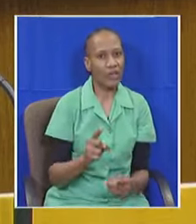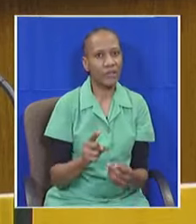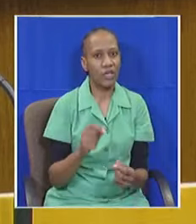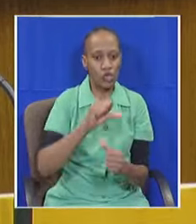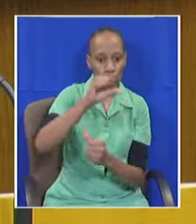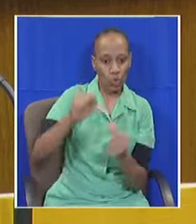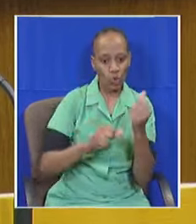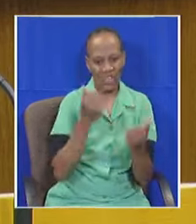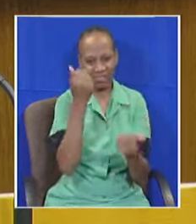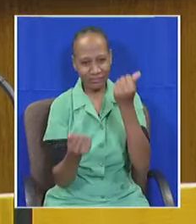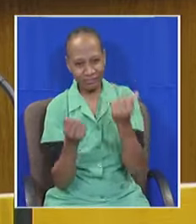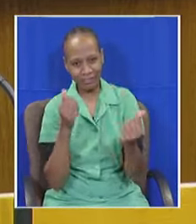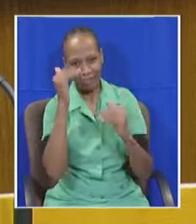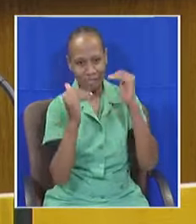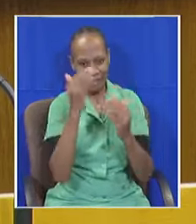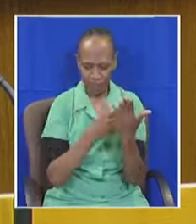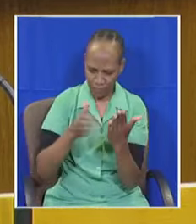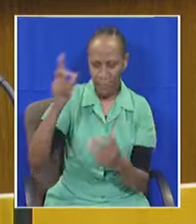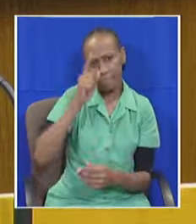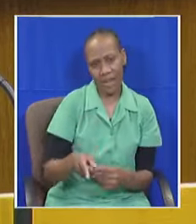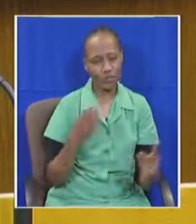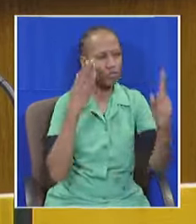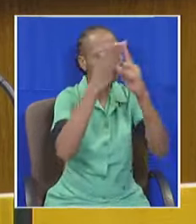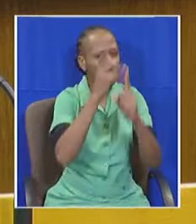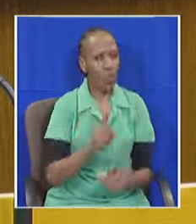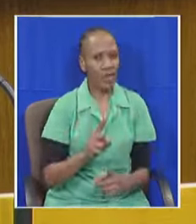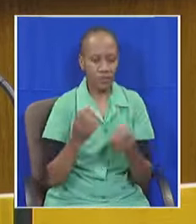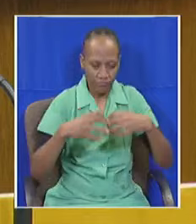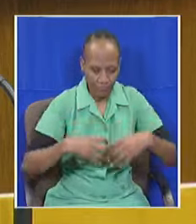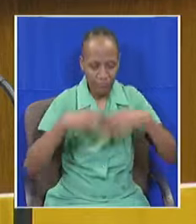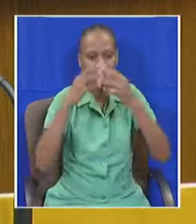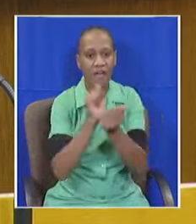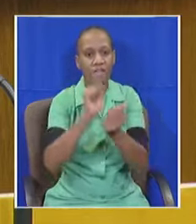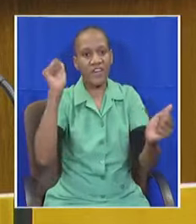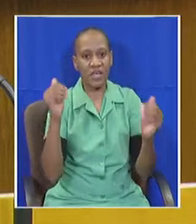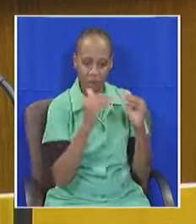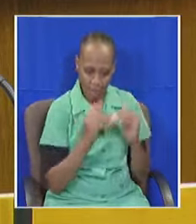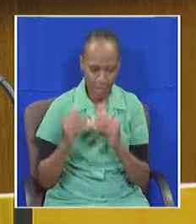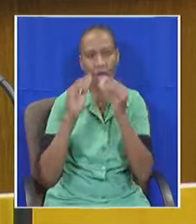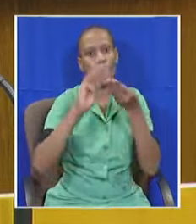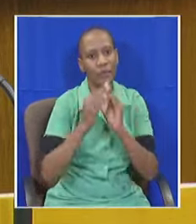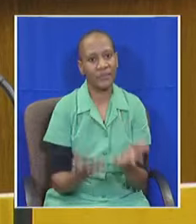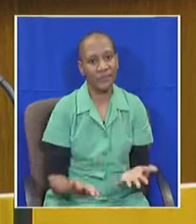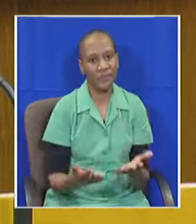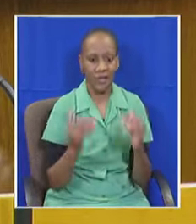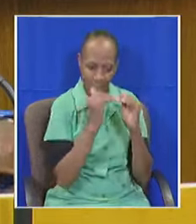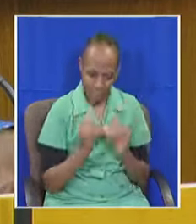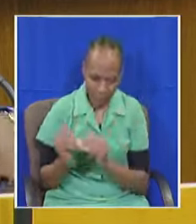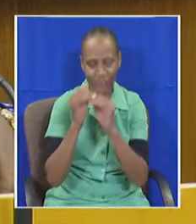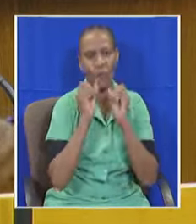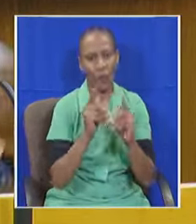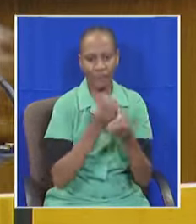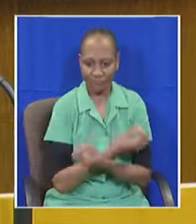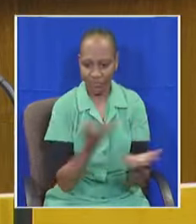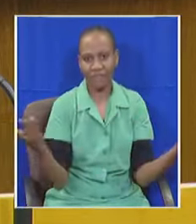social injustices that still prevail. Our mission is to create a free and fair society with equal opportunities for